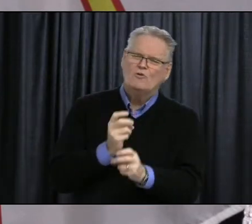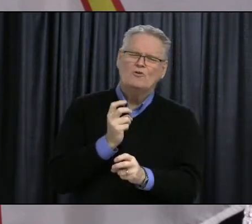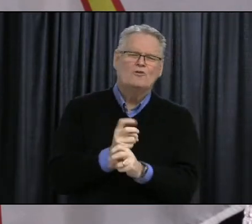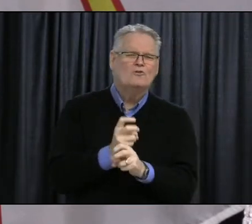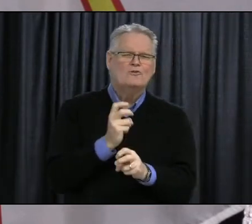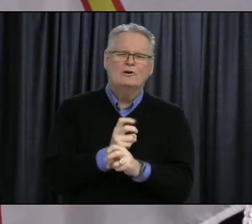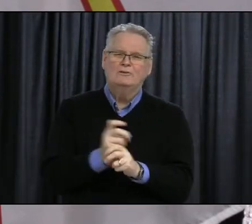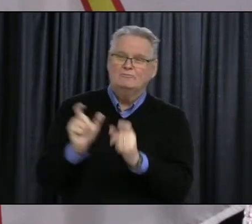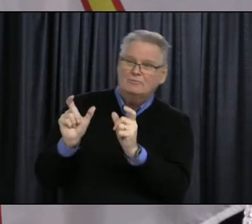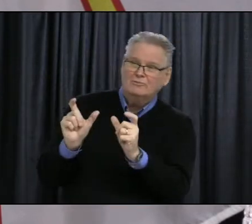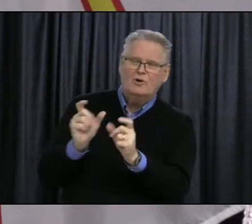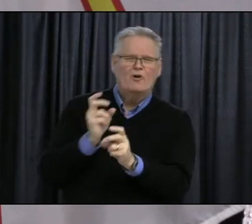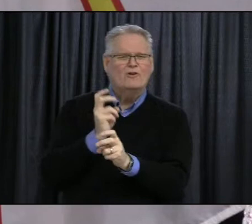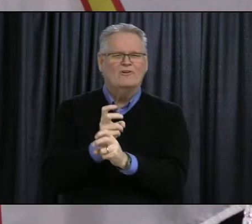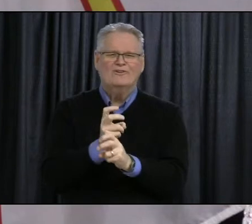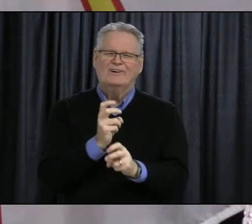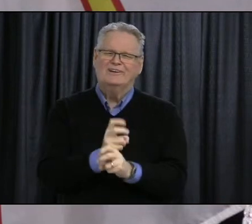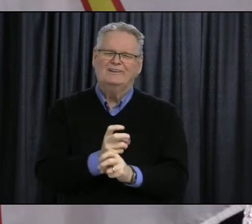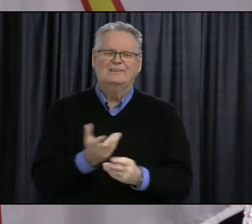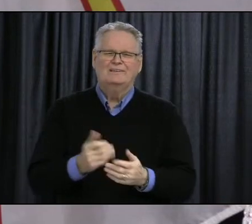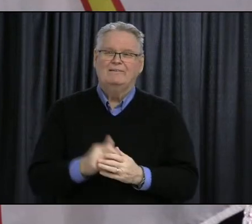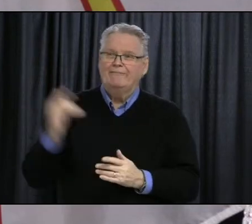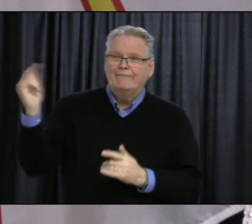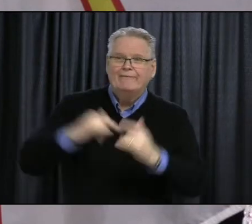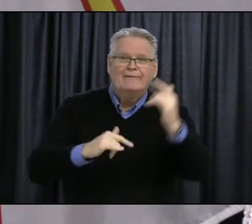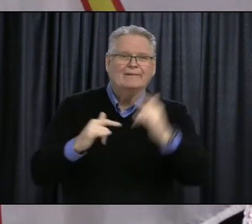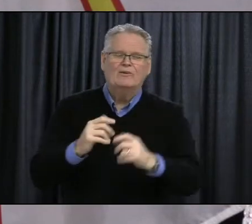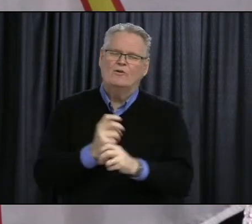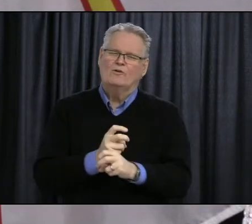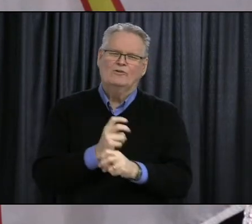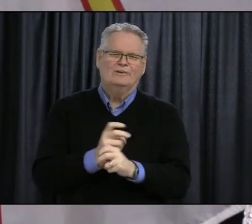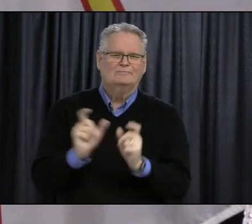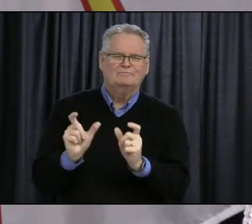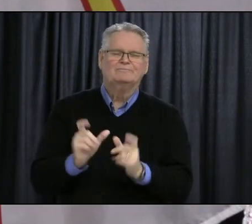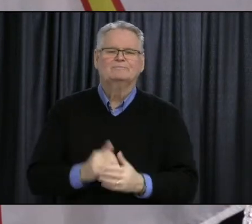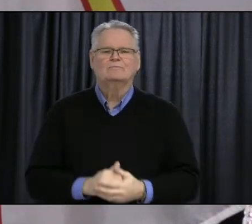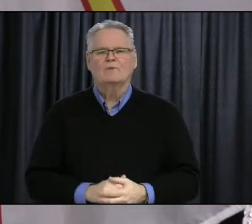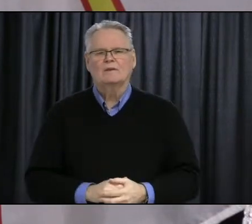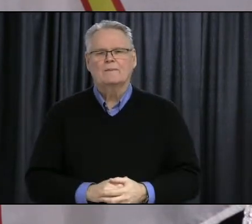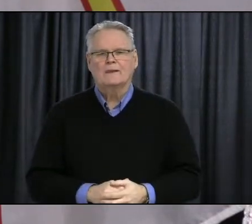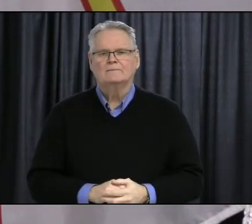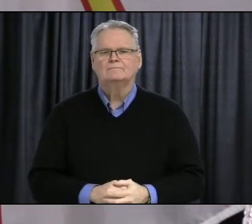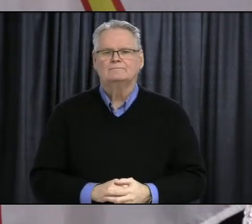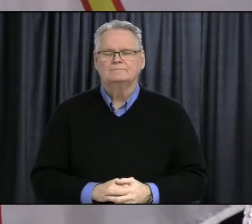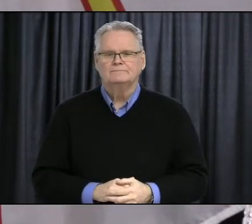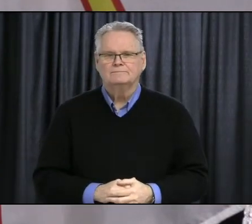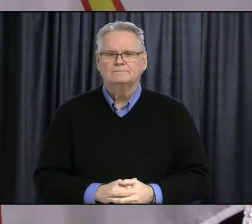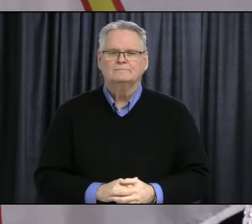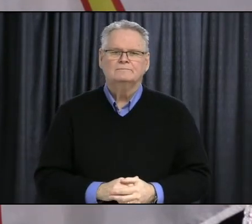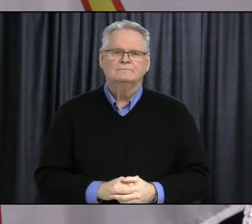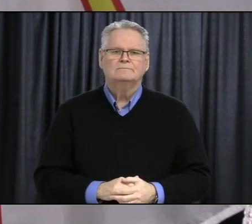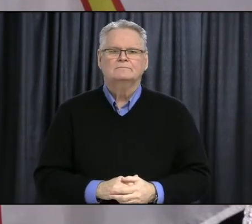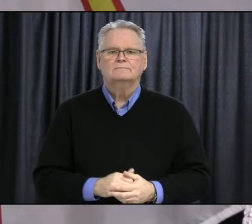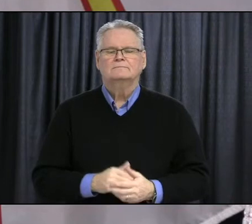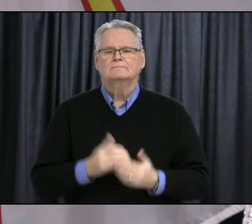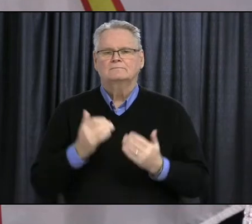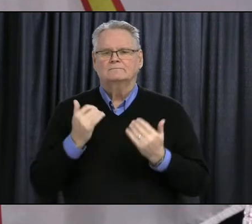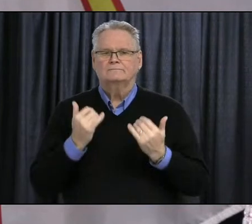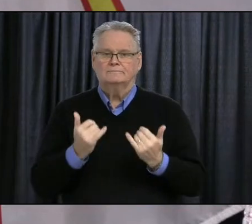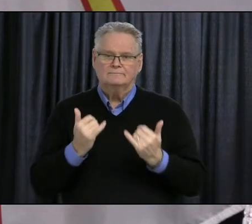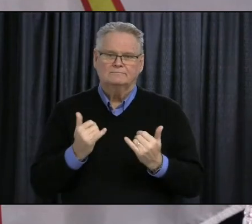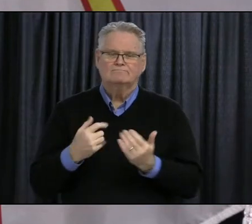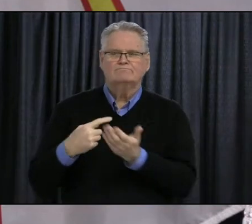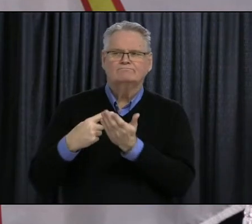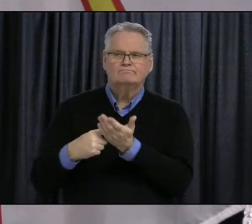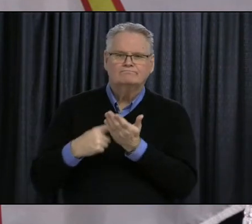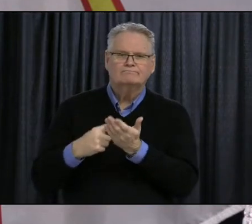variants of concern is being discussed at federal, provincial, and territorial tables, and the federal government has recently implemented new border strategies in